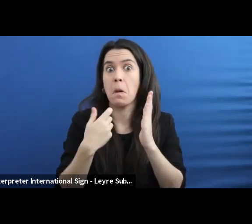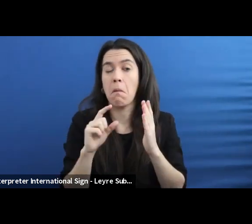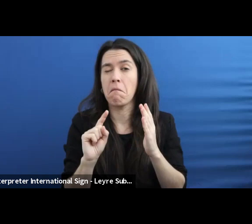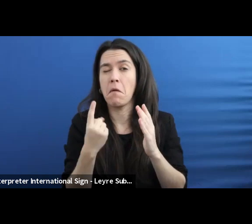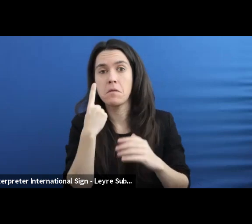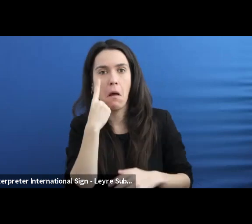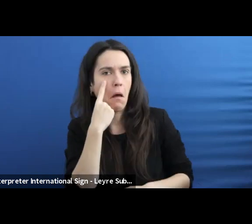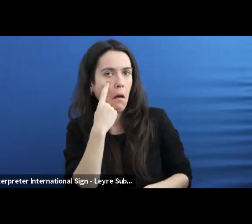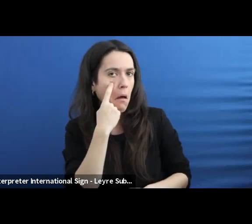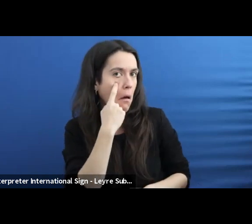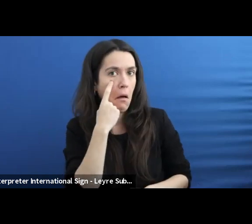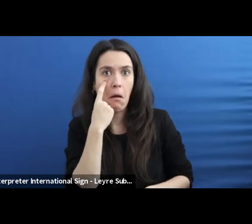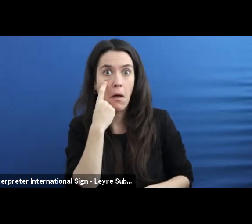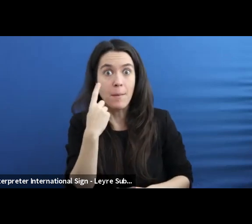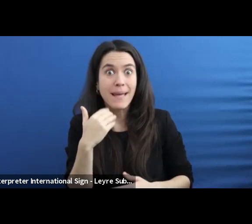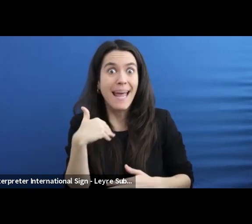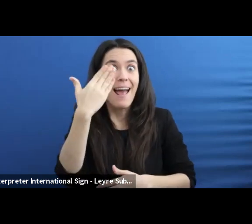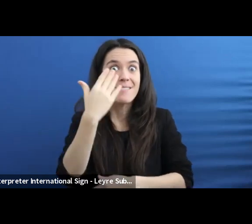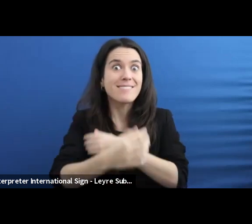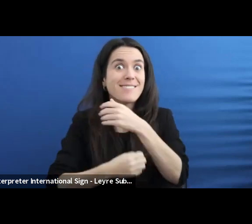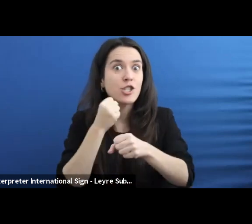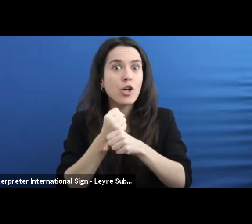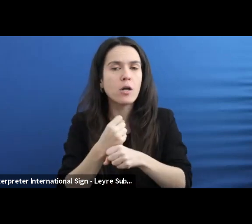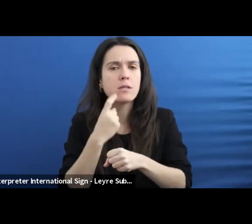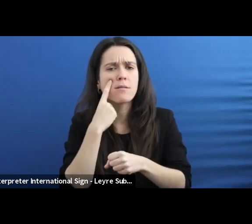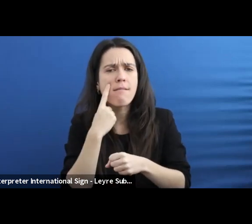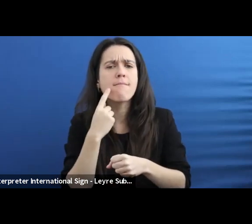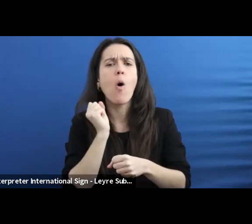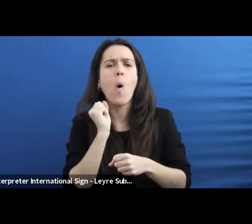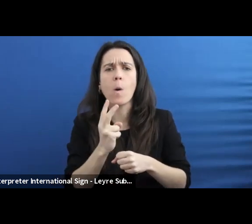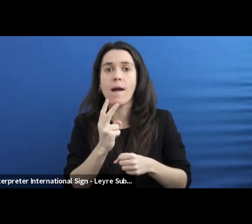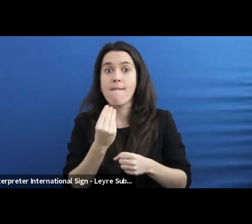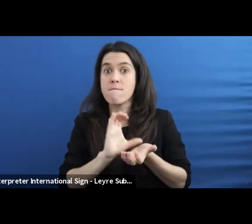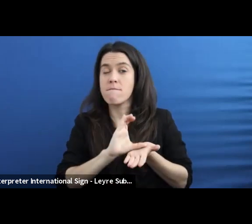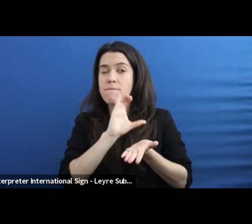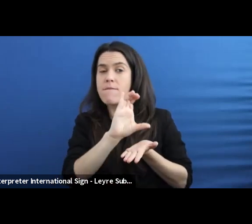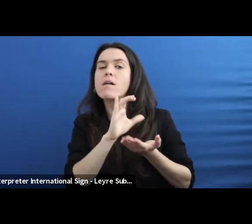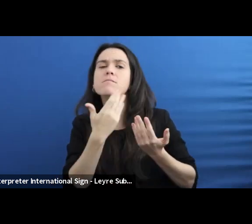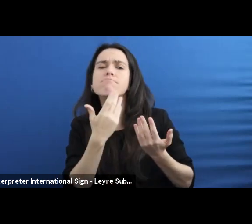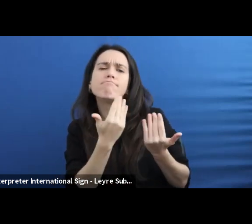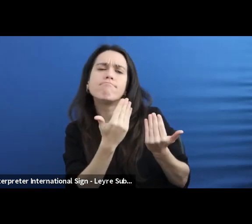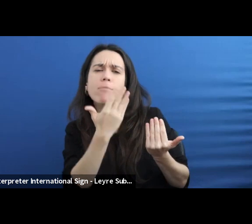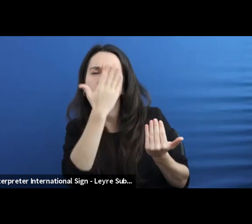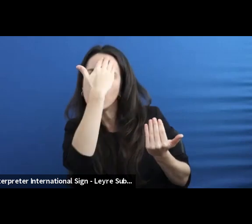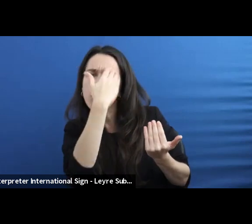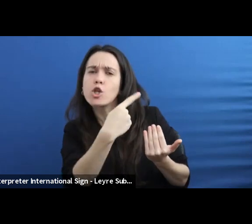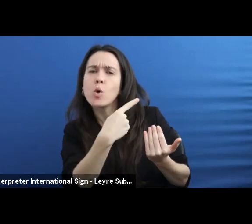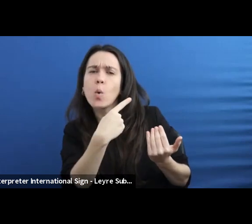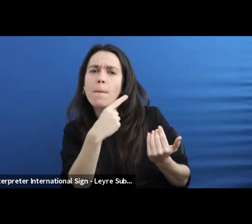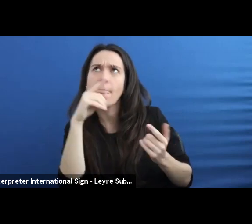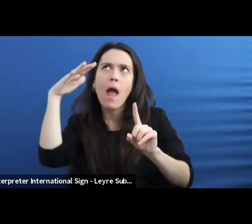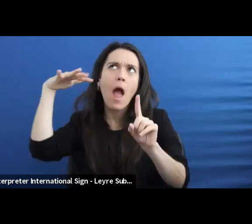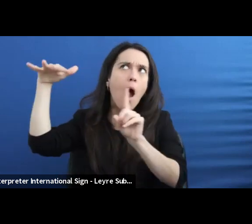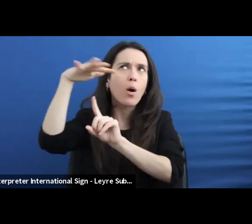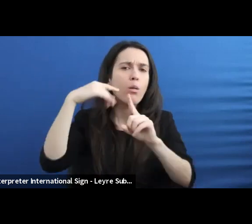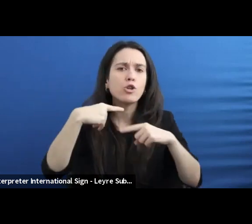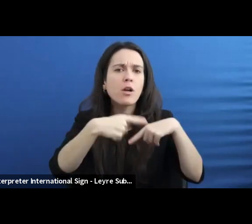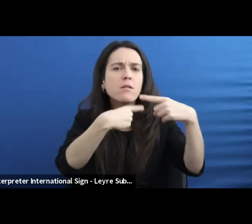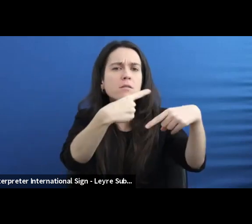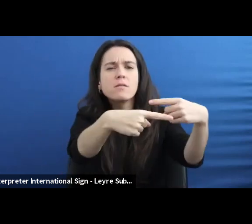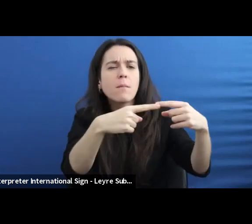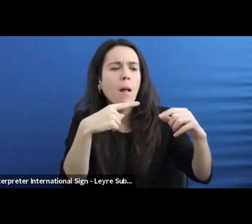exactly linking the distribution of funds to aspects of ecological sustainability. Thus, eventually some